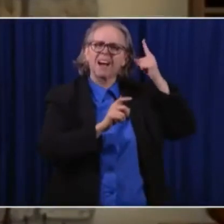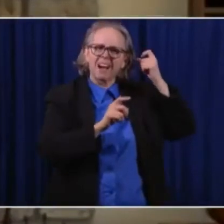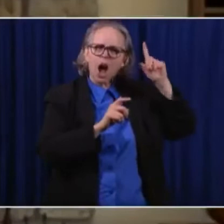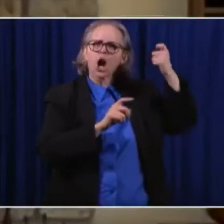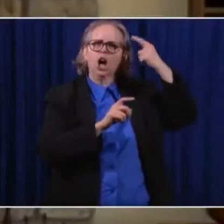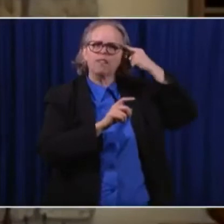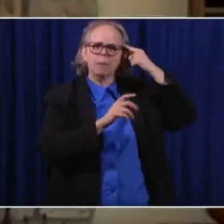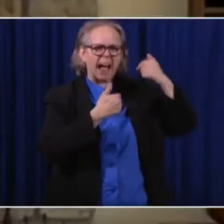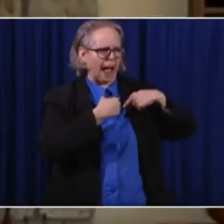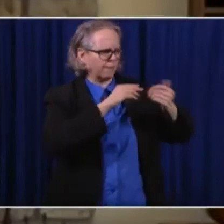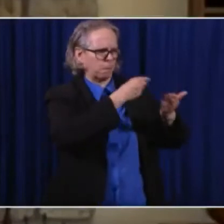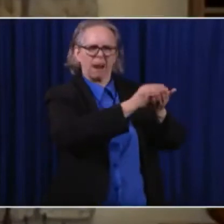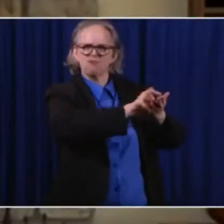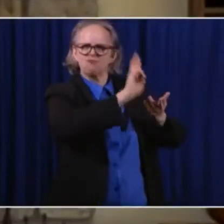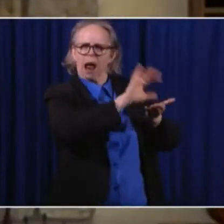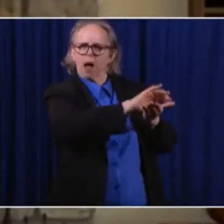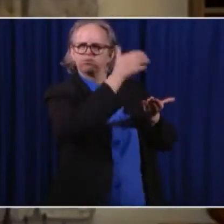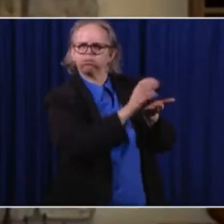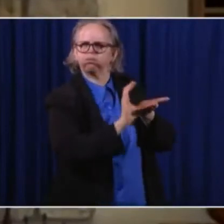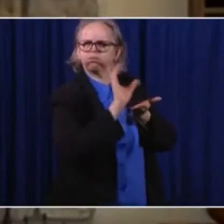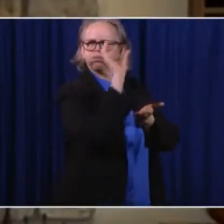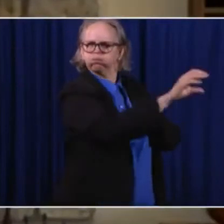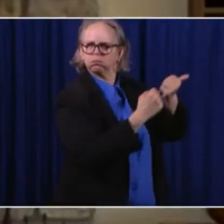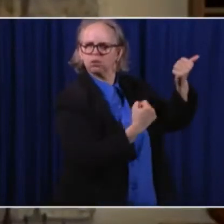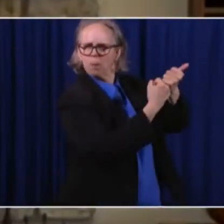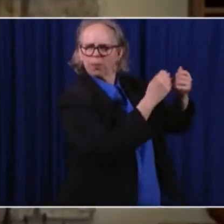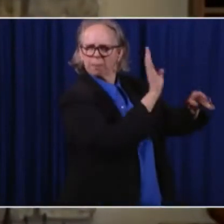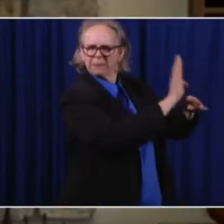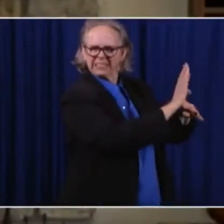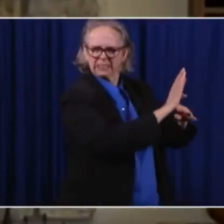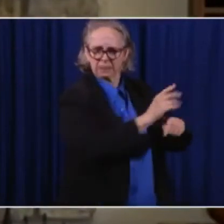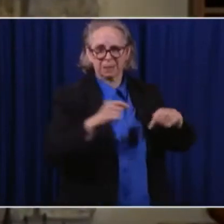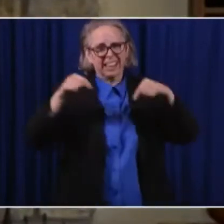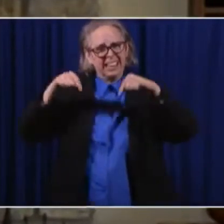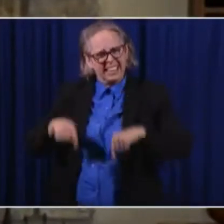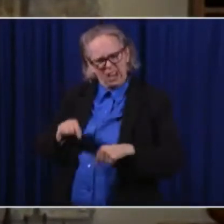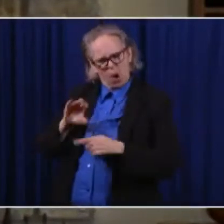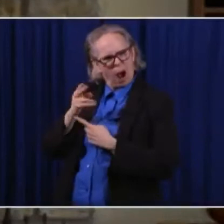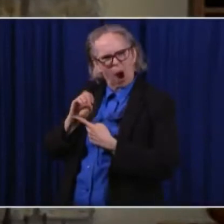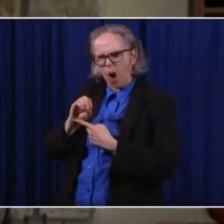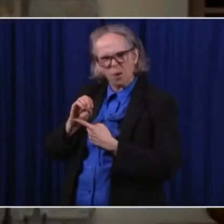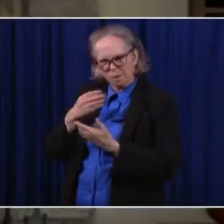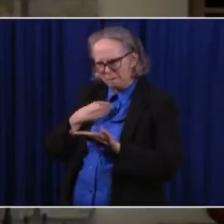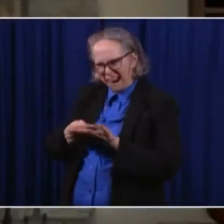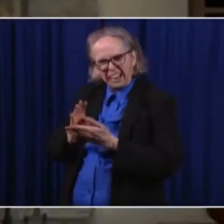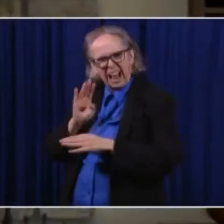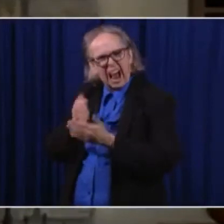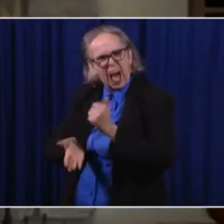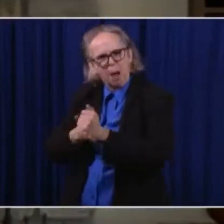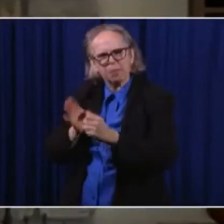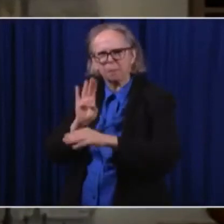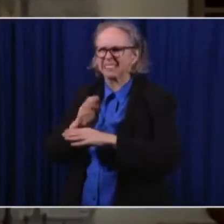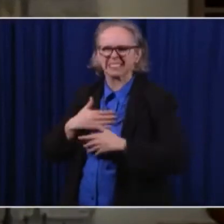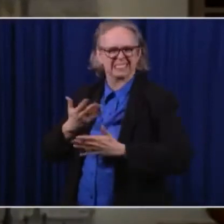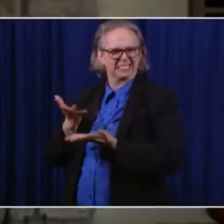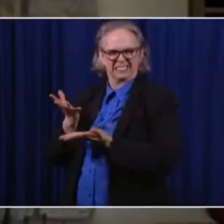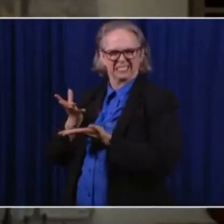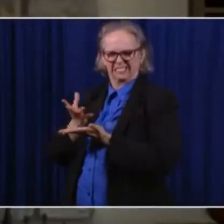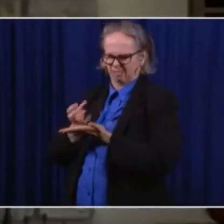have the ability in Ohio, sadly, to do that. I mean, we've looked at it. We've looked at all kinds of options. Can we subsidize